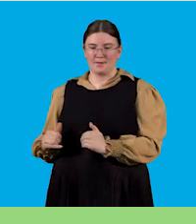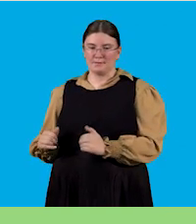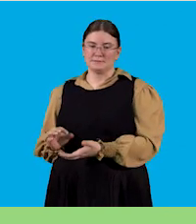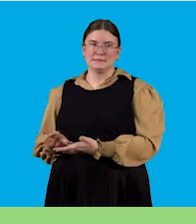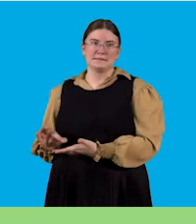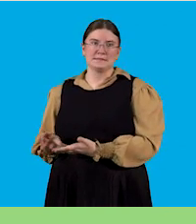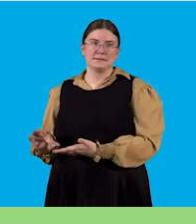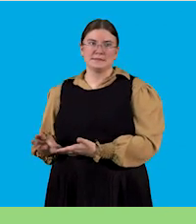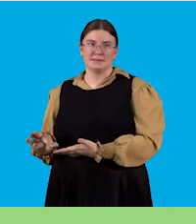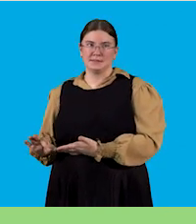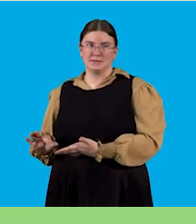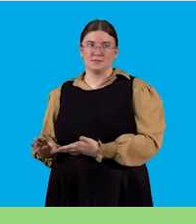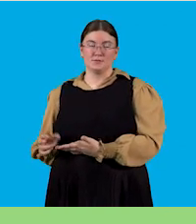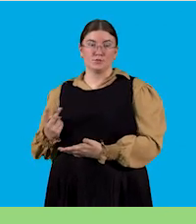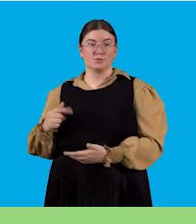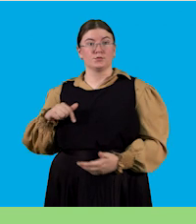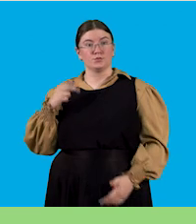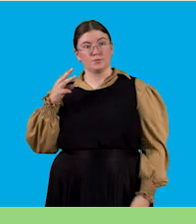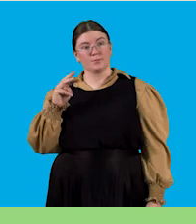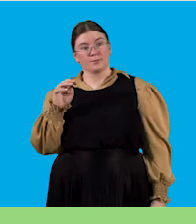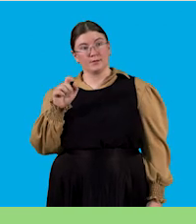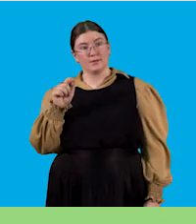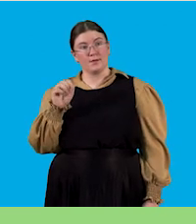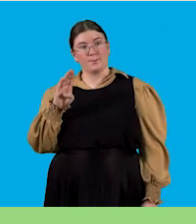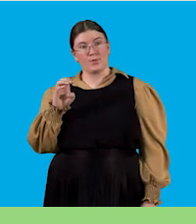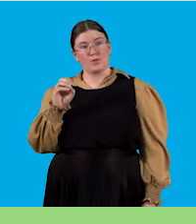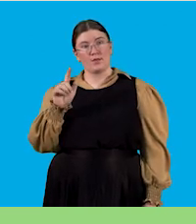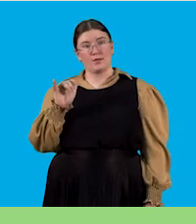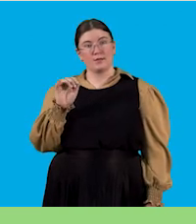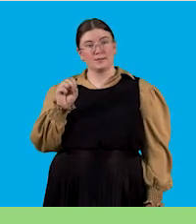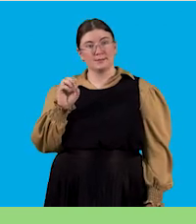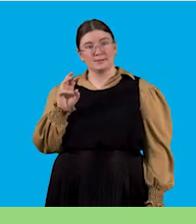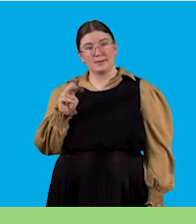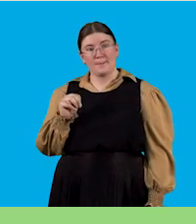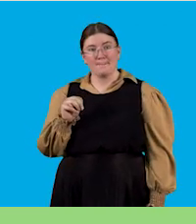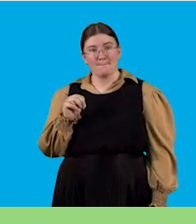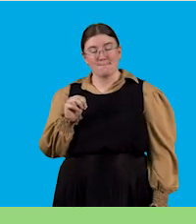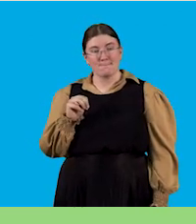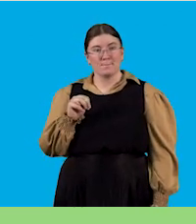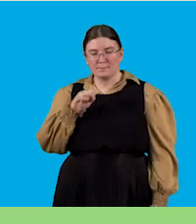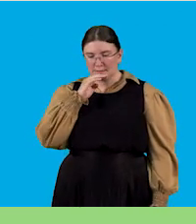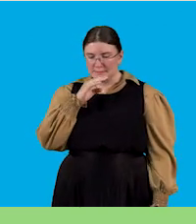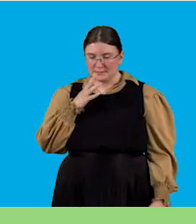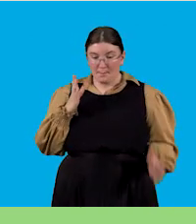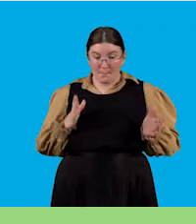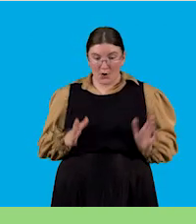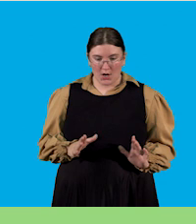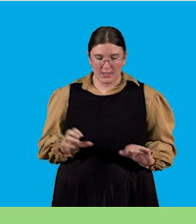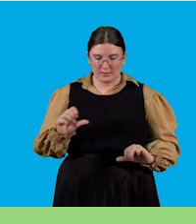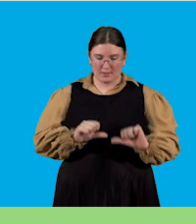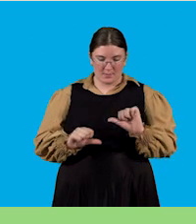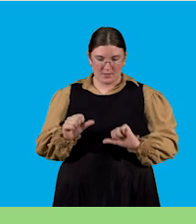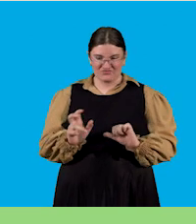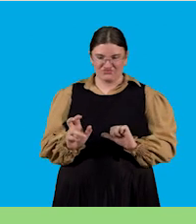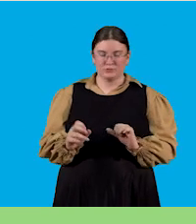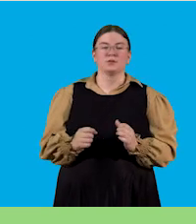And then we looked at metabolism. Here, all the chemical reactions in the body are